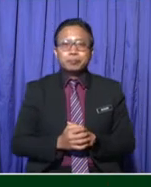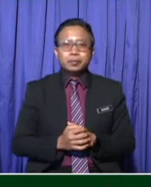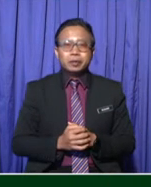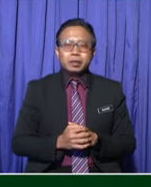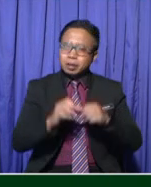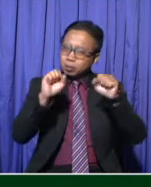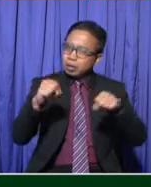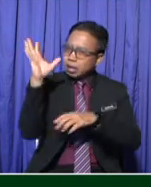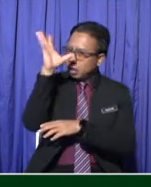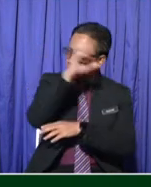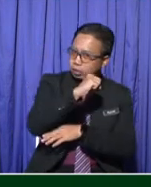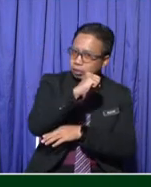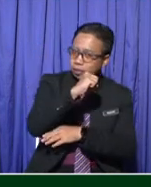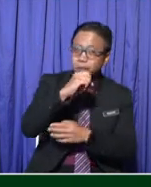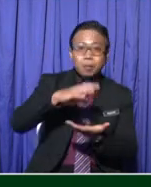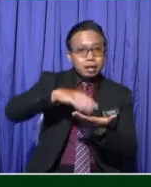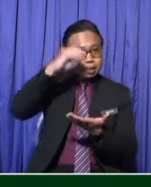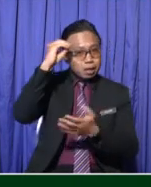Can you guess our lesson today?